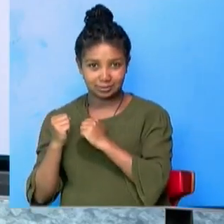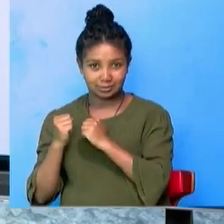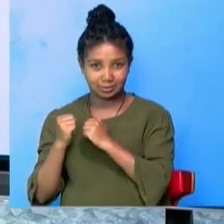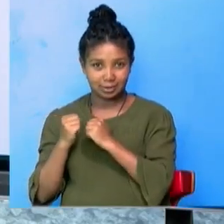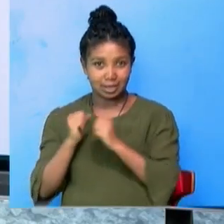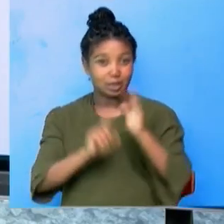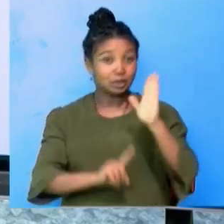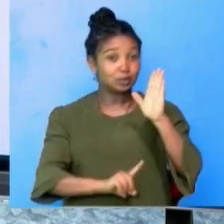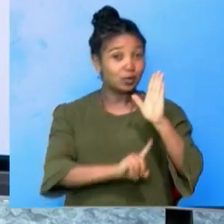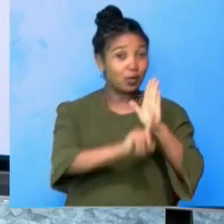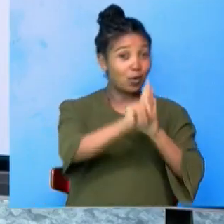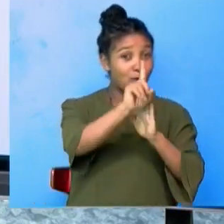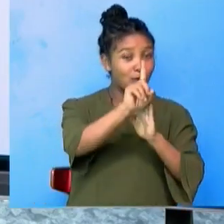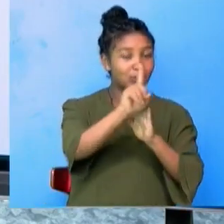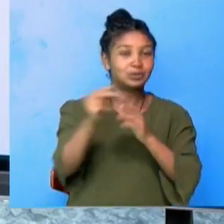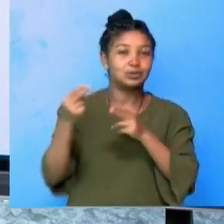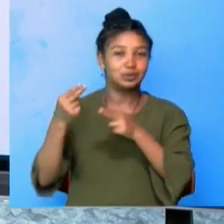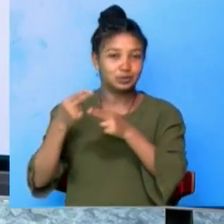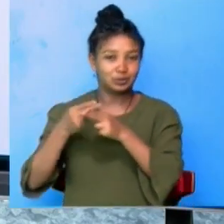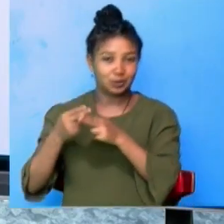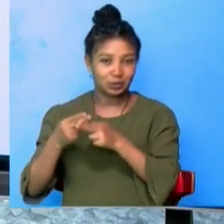Tall, short.